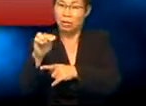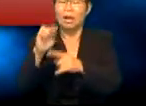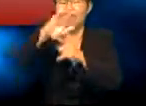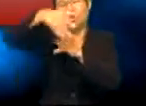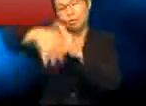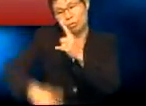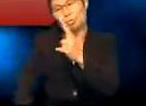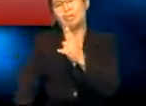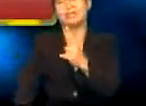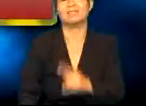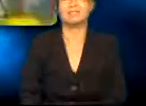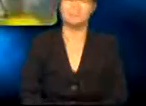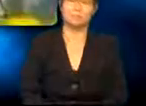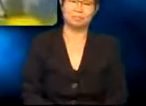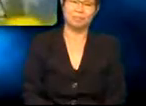drop off.